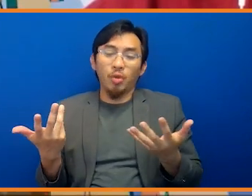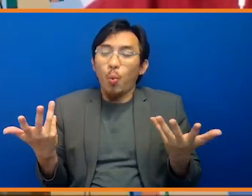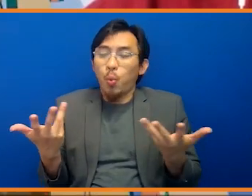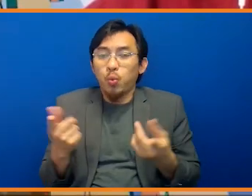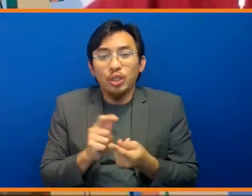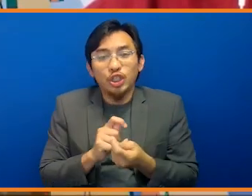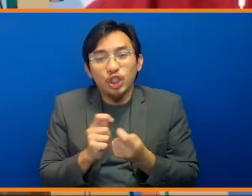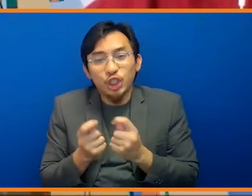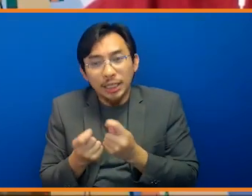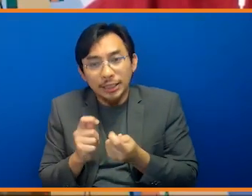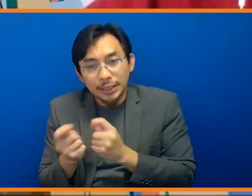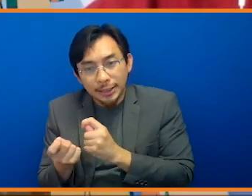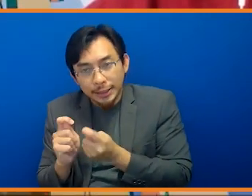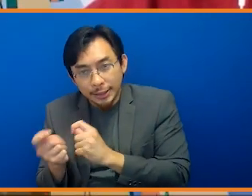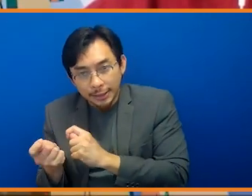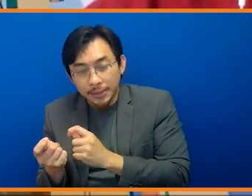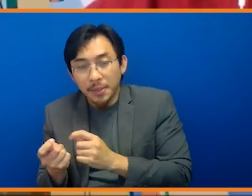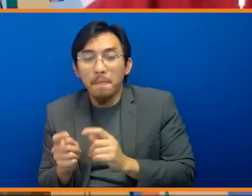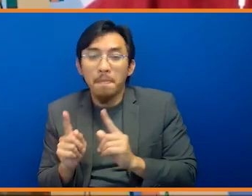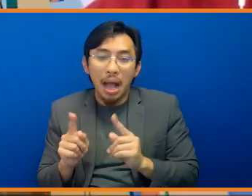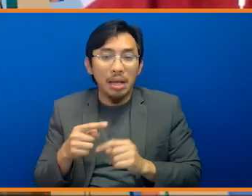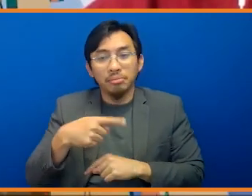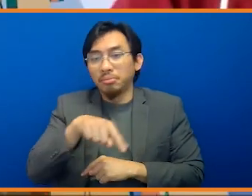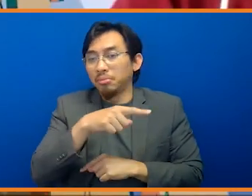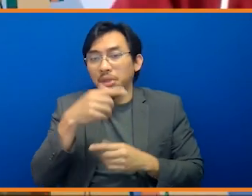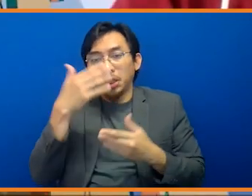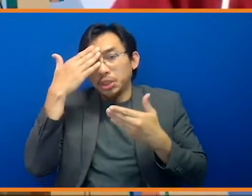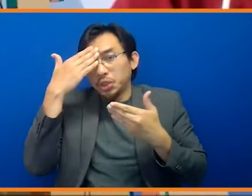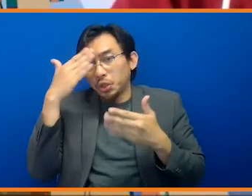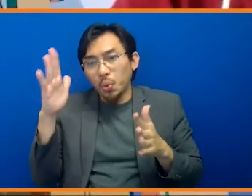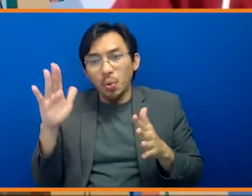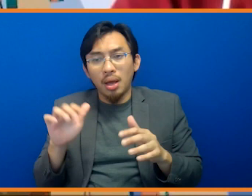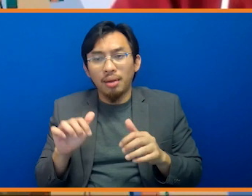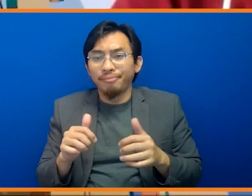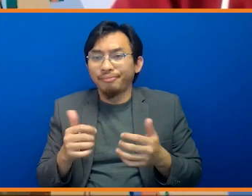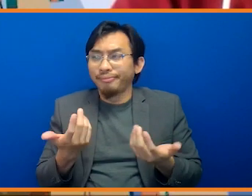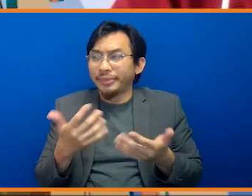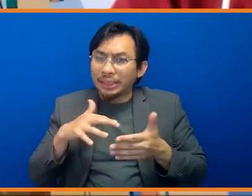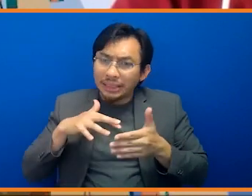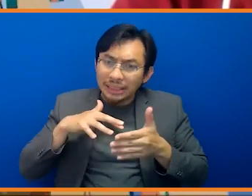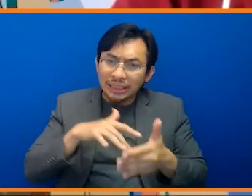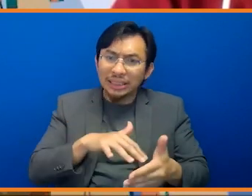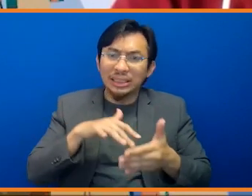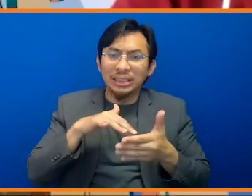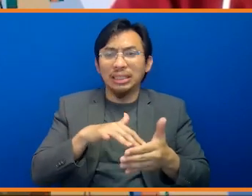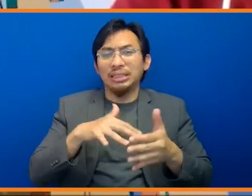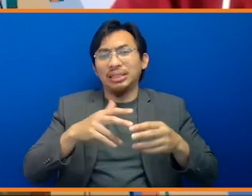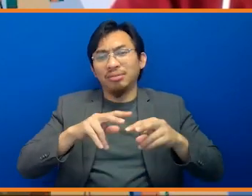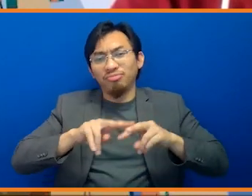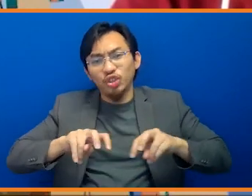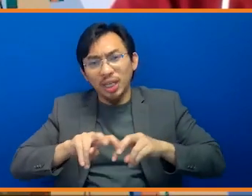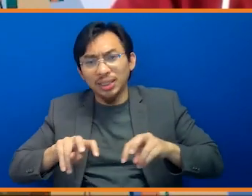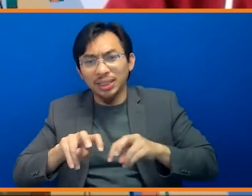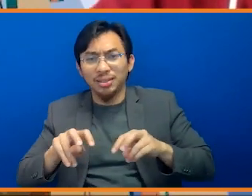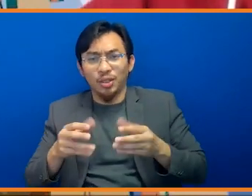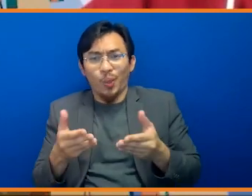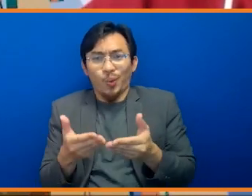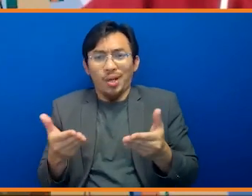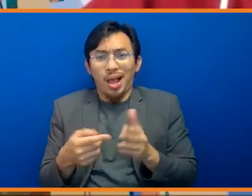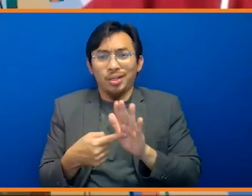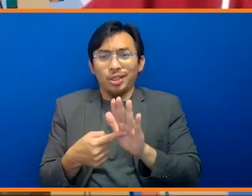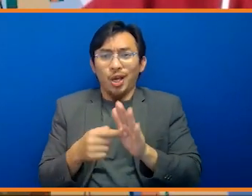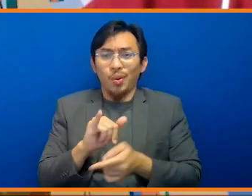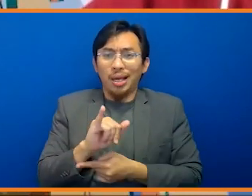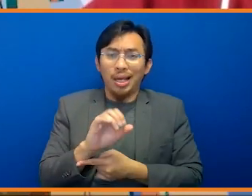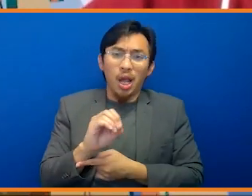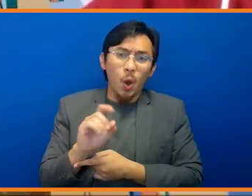but however, they did not know about the any of the study cases. Likewise, today we